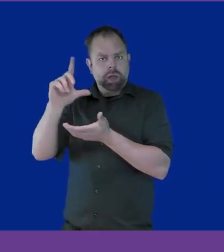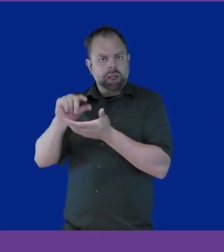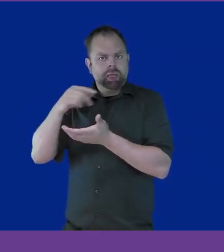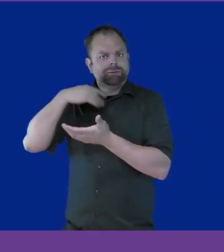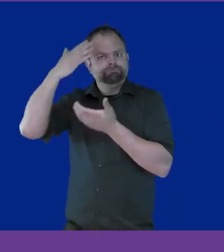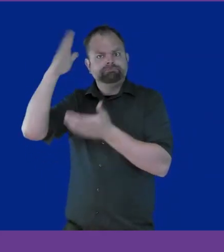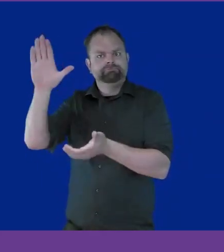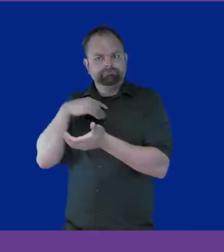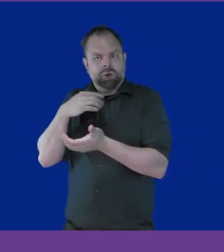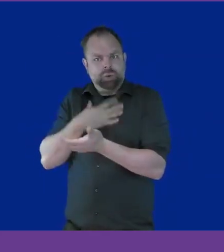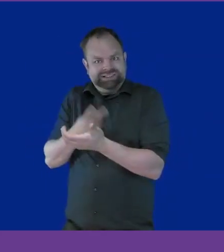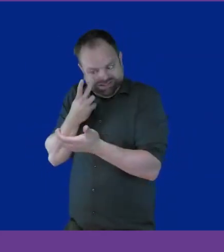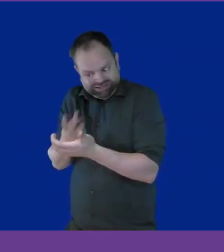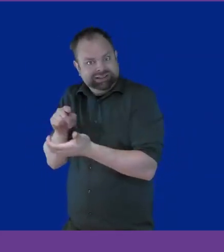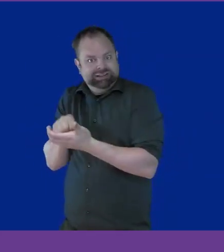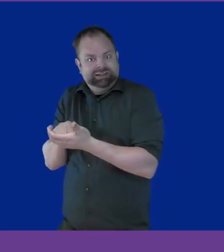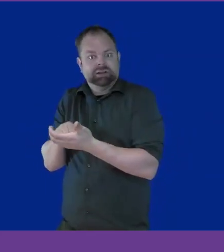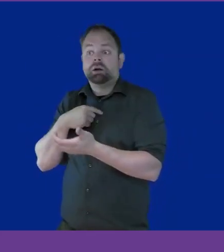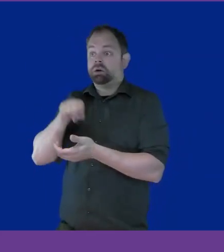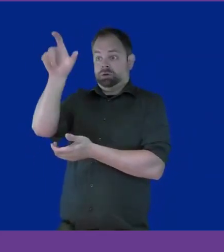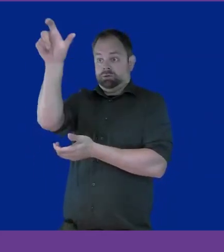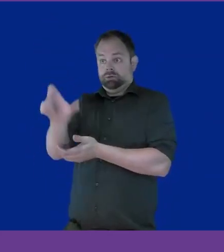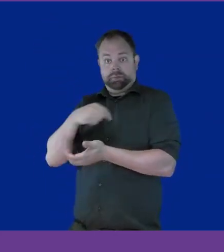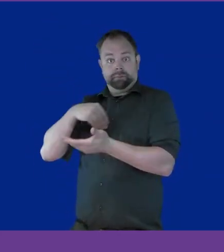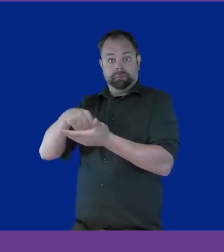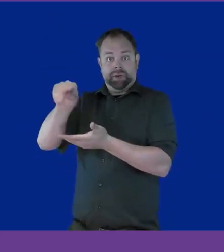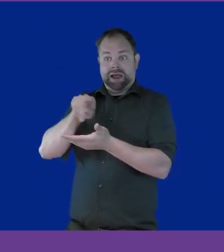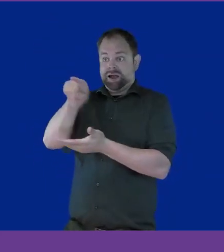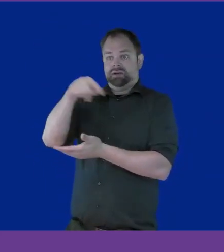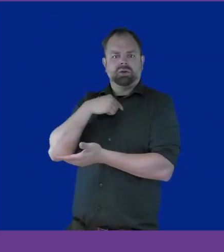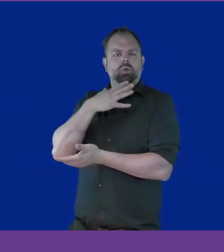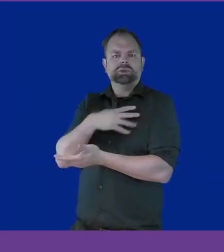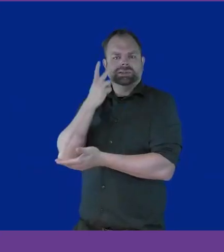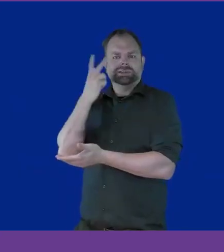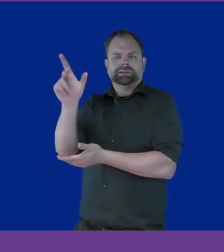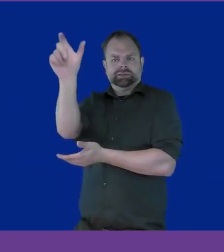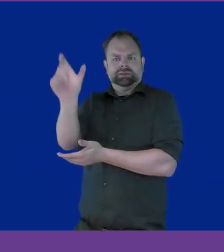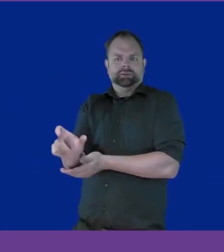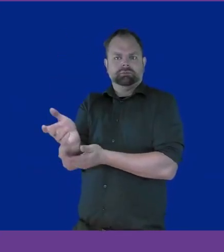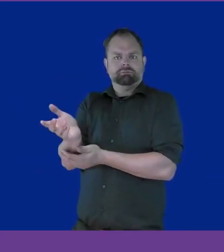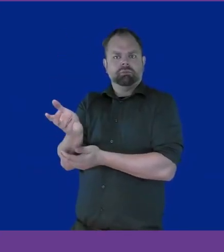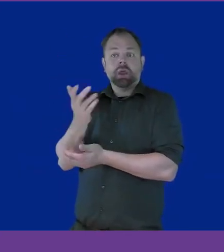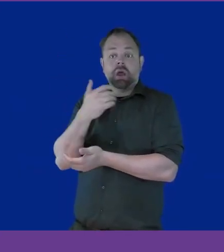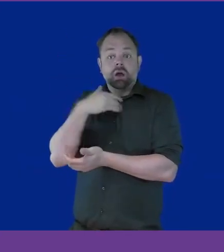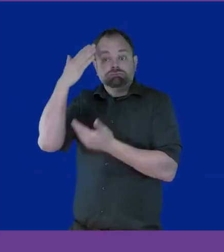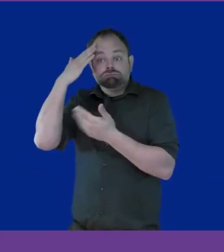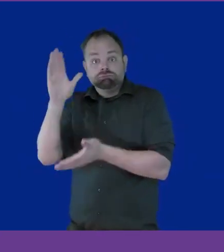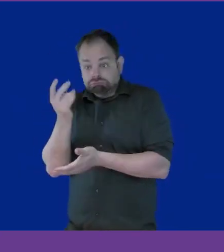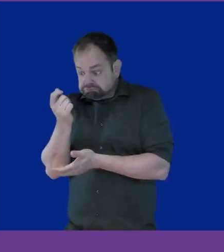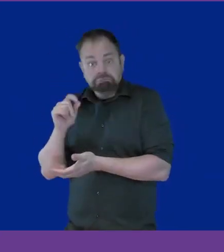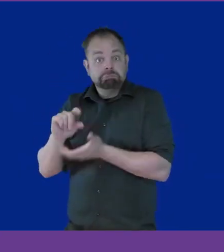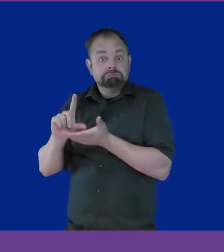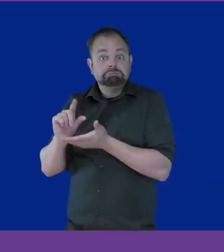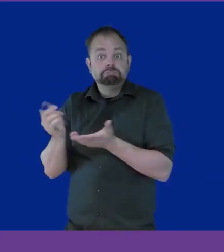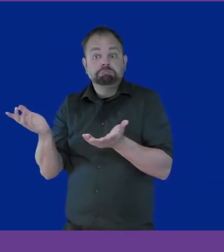waiter at the restaurant add to himself in a tip? How do I know how much things cost? I mean, yesterday I was out